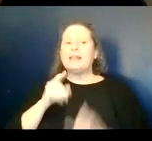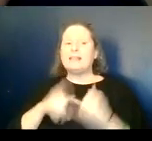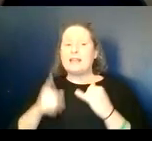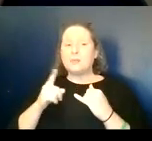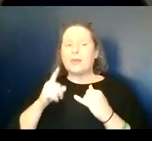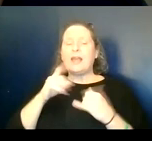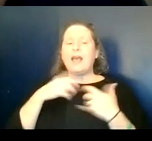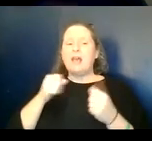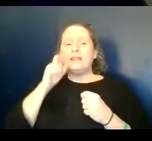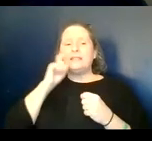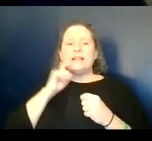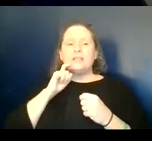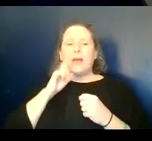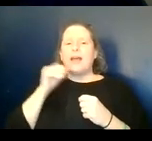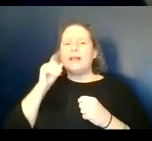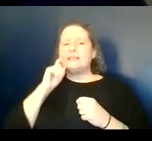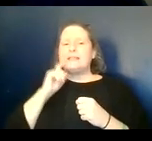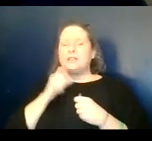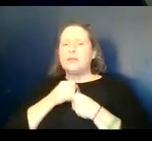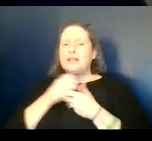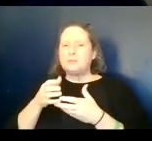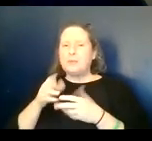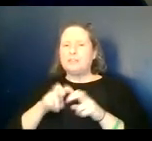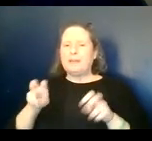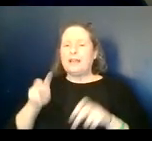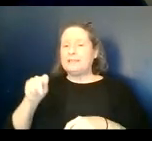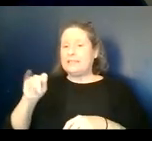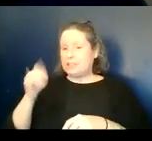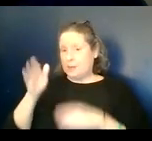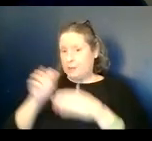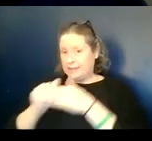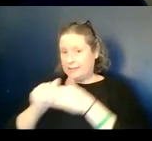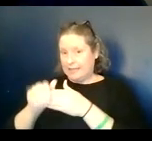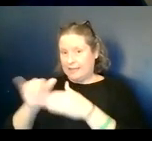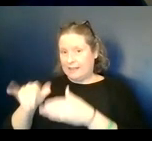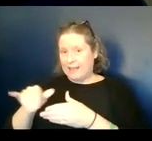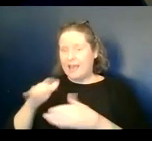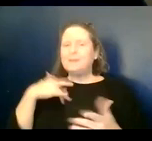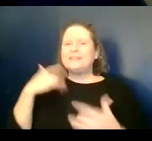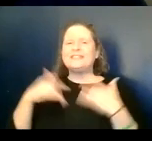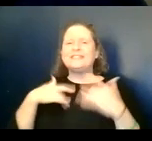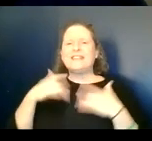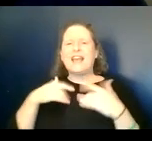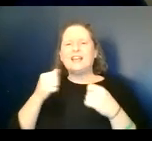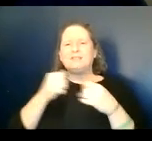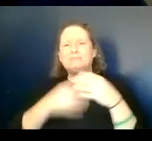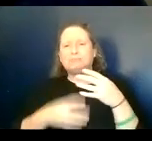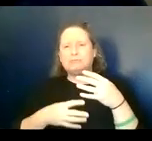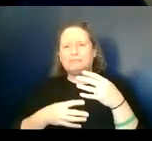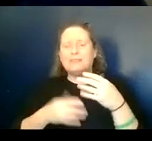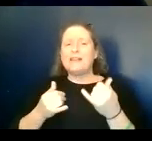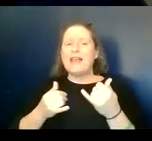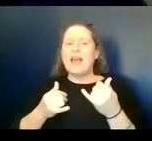which TJ will be leading. And so we're excited for that. So with that, I'm going to leave up